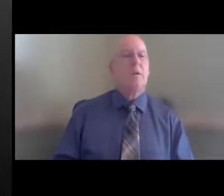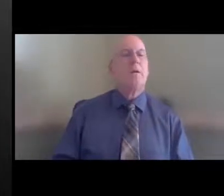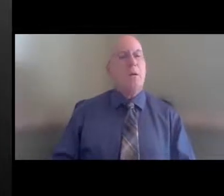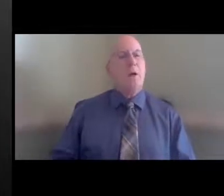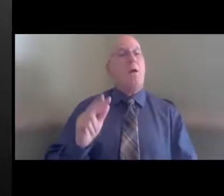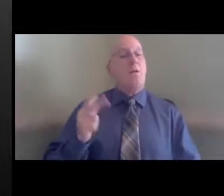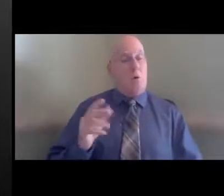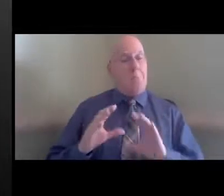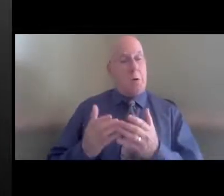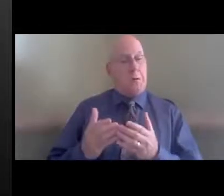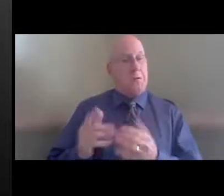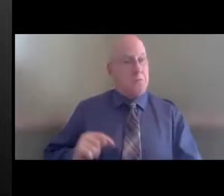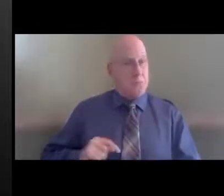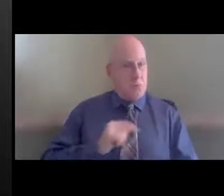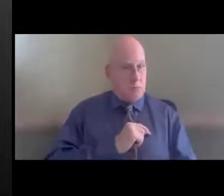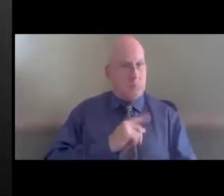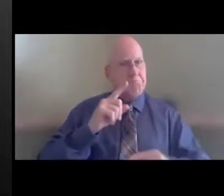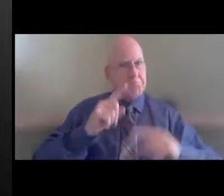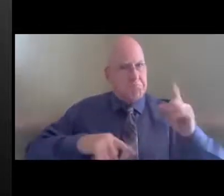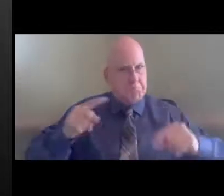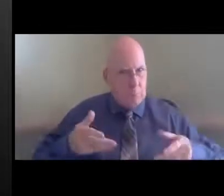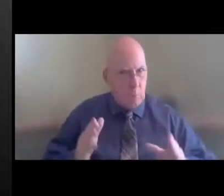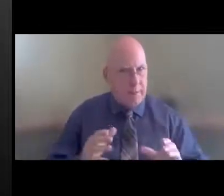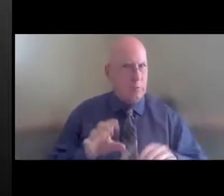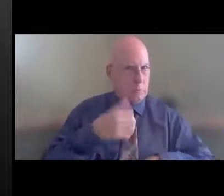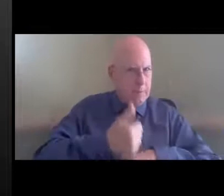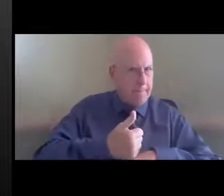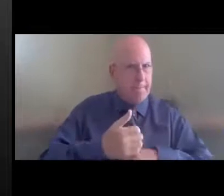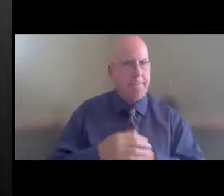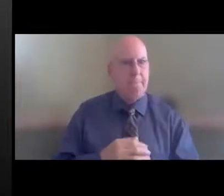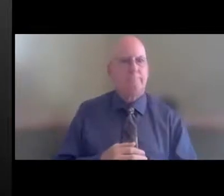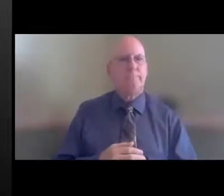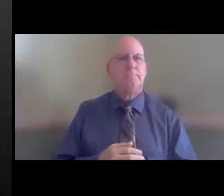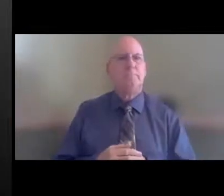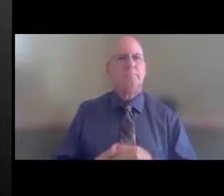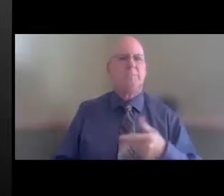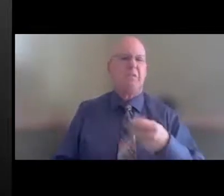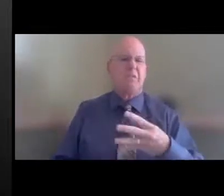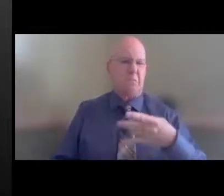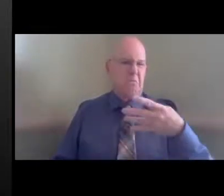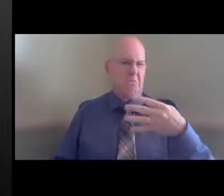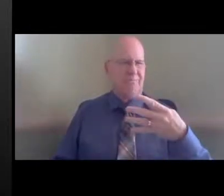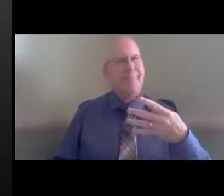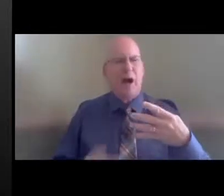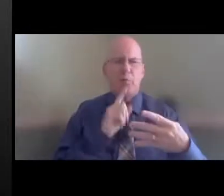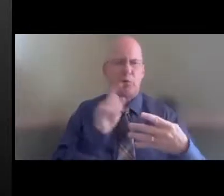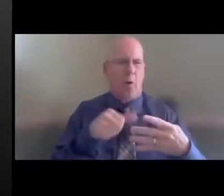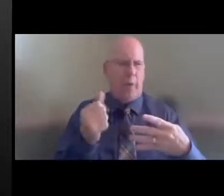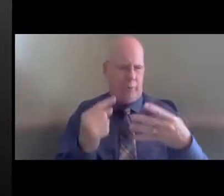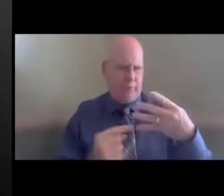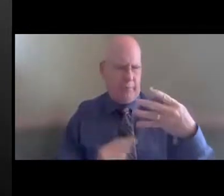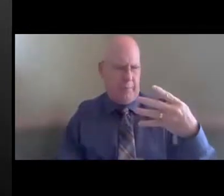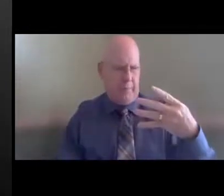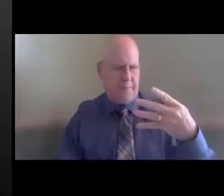trusts, though, there's lots of different ways to do them. And I'm giving you a few here. We could probably even think of a few others.